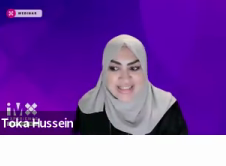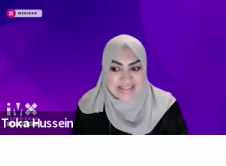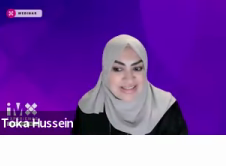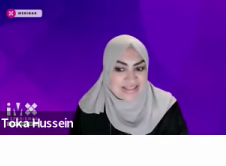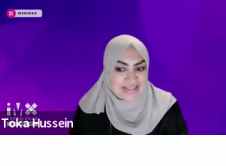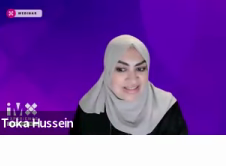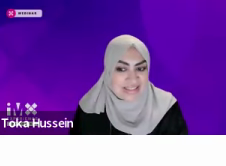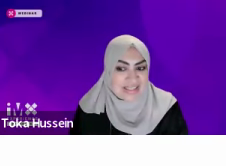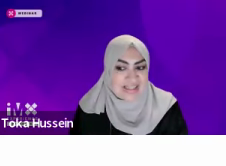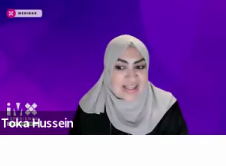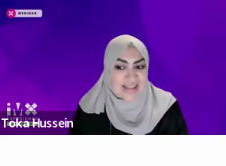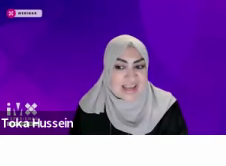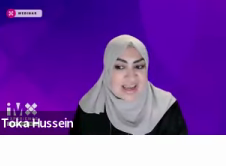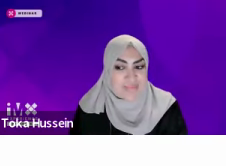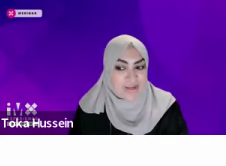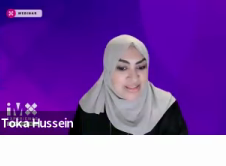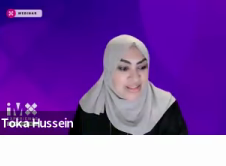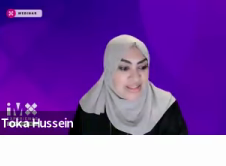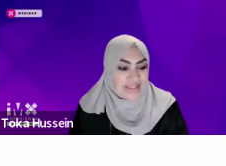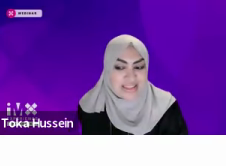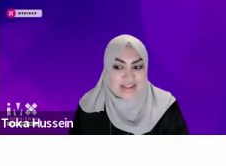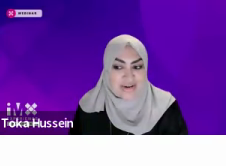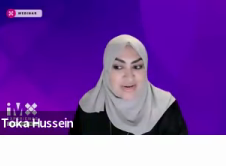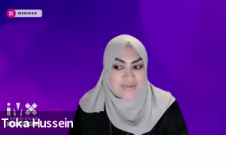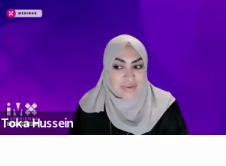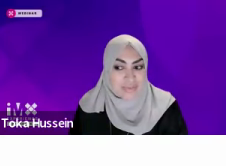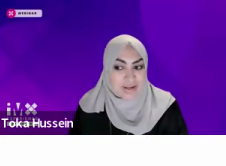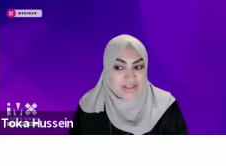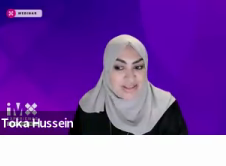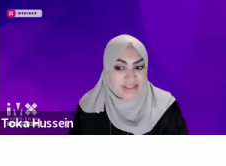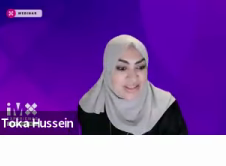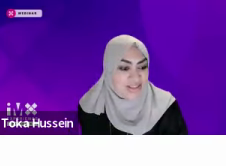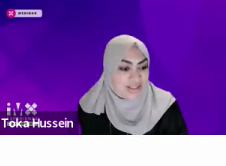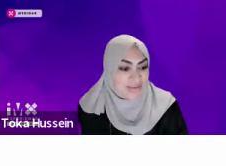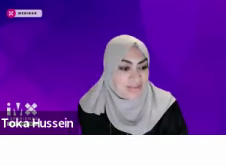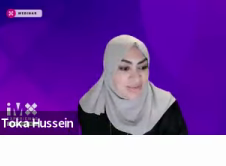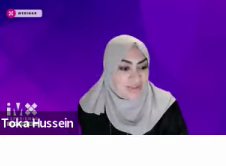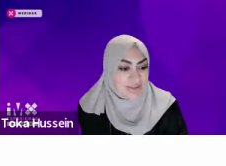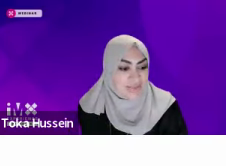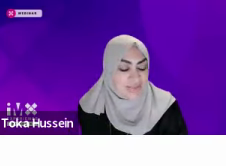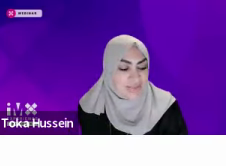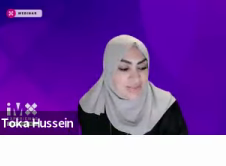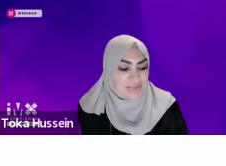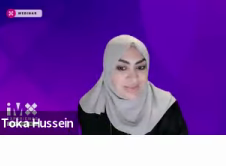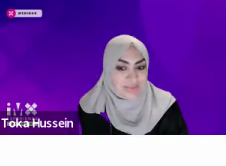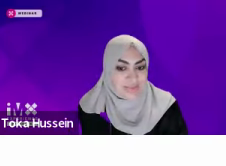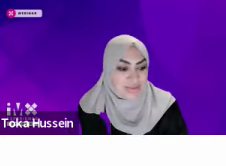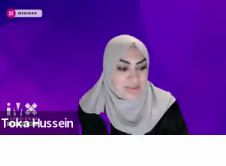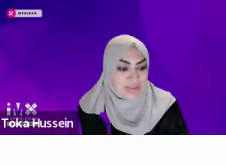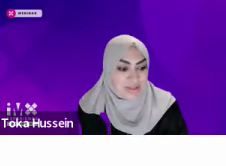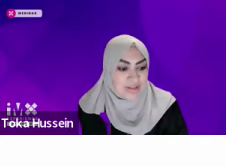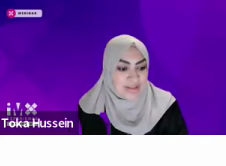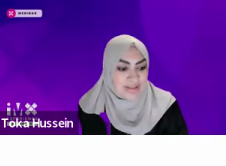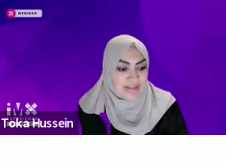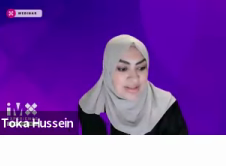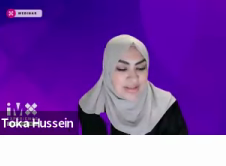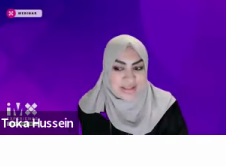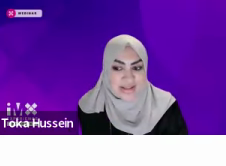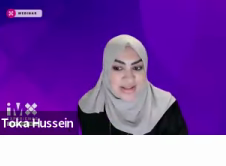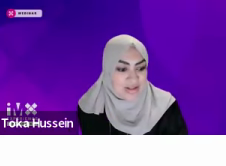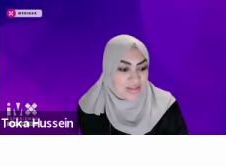and 8 10s. Then they add 1s until they see there are 4 1s. So 2,